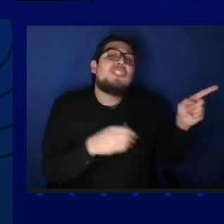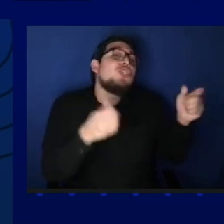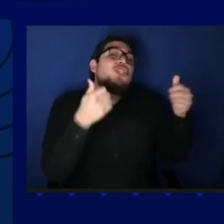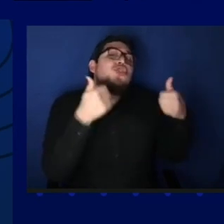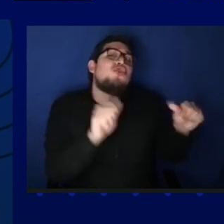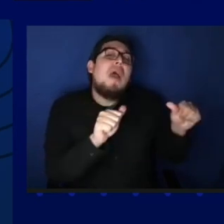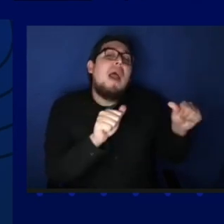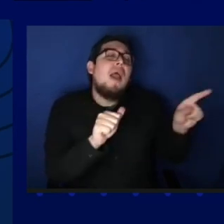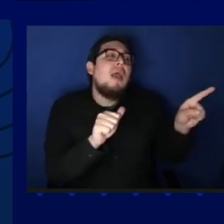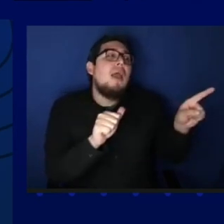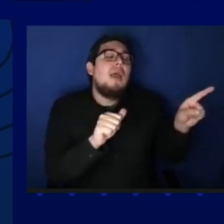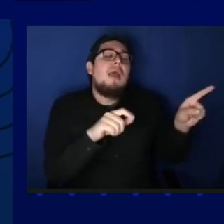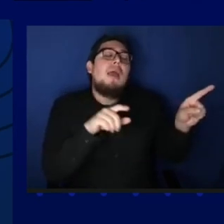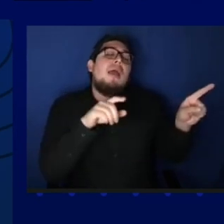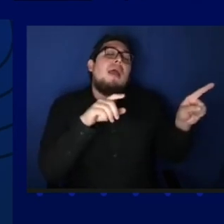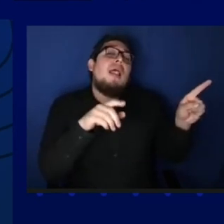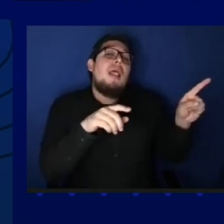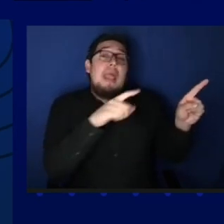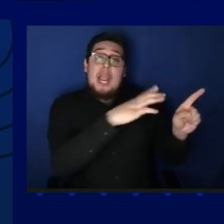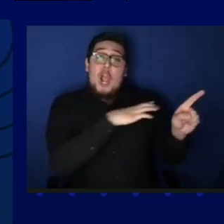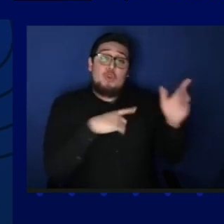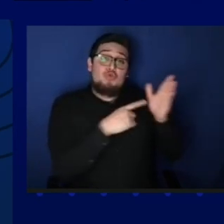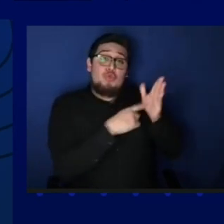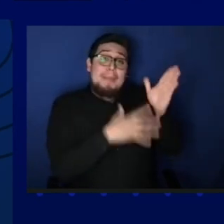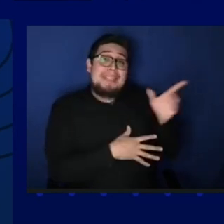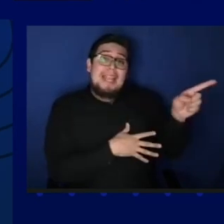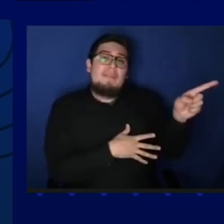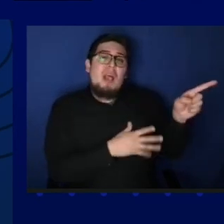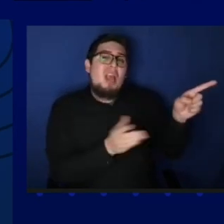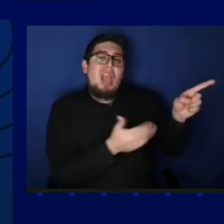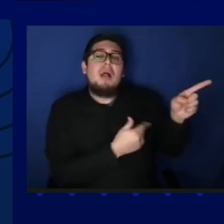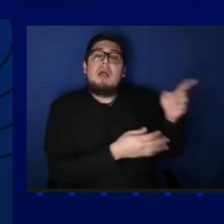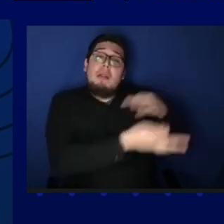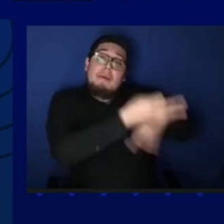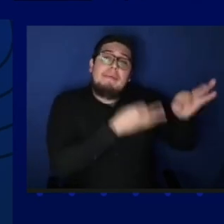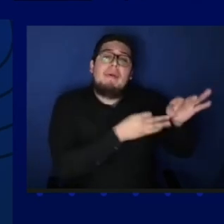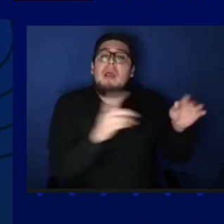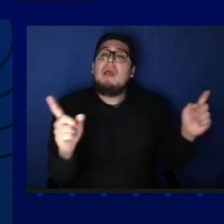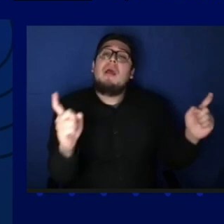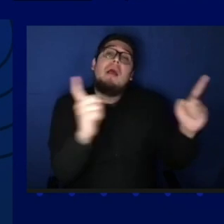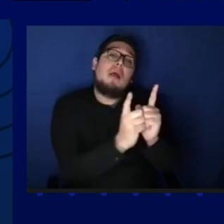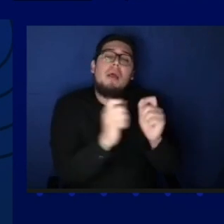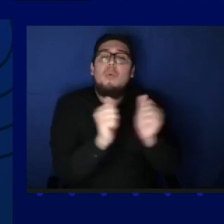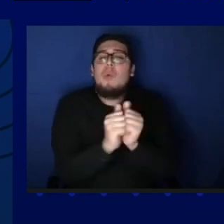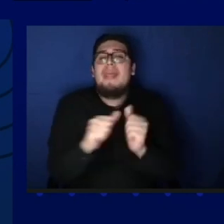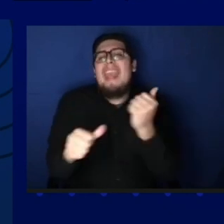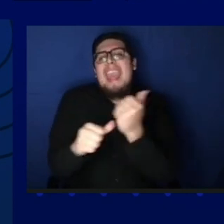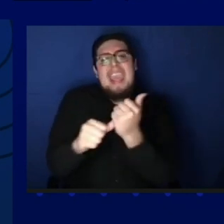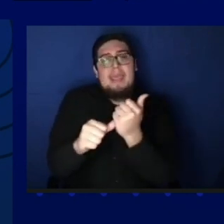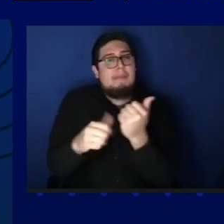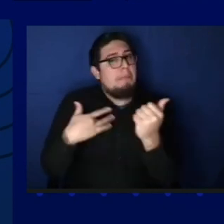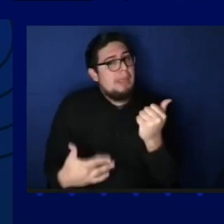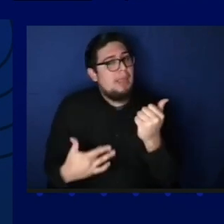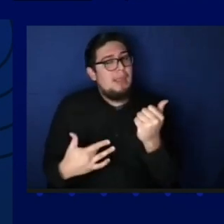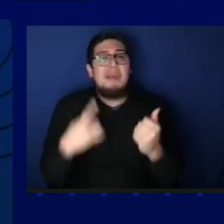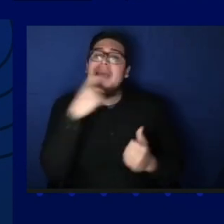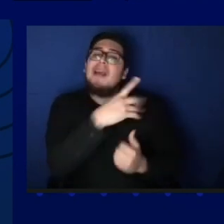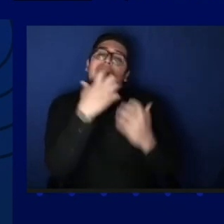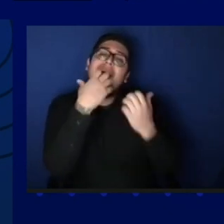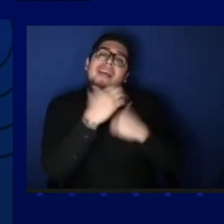to protect the Congress member's time. And you should push to meet with your elected official. The best and